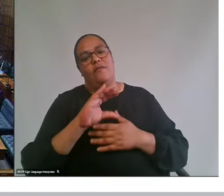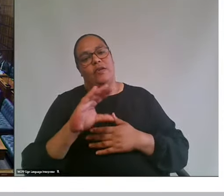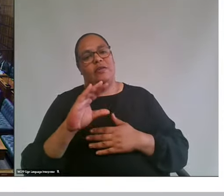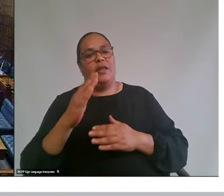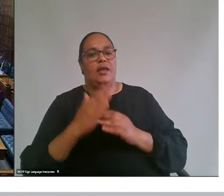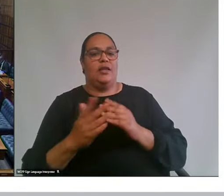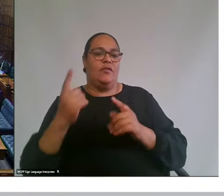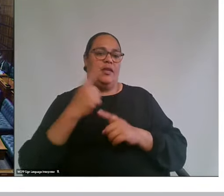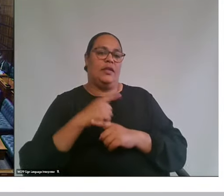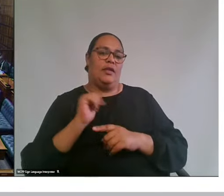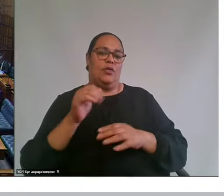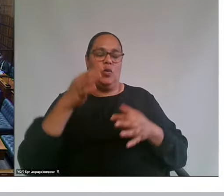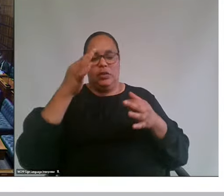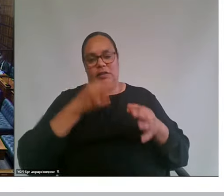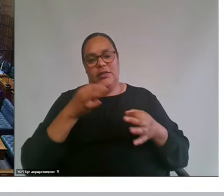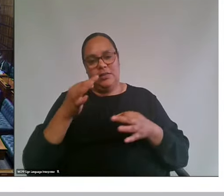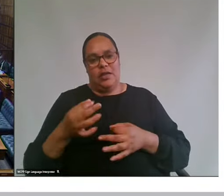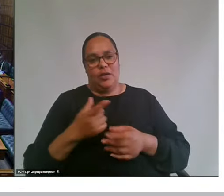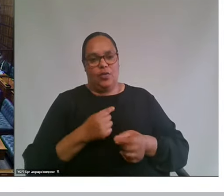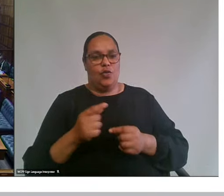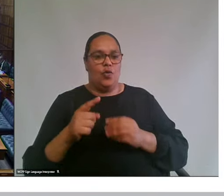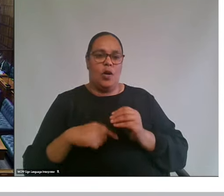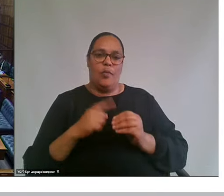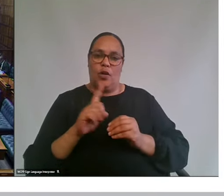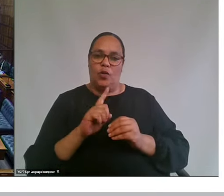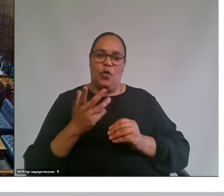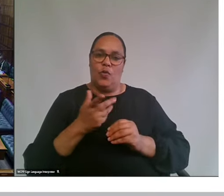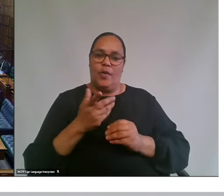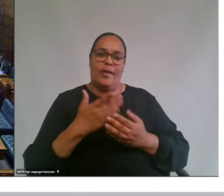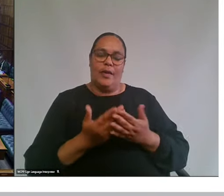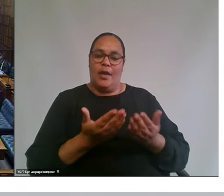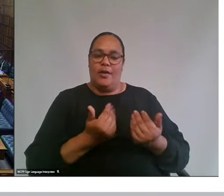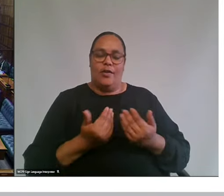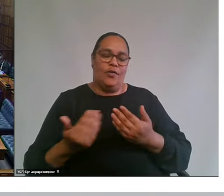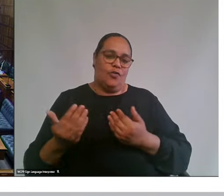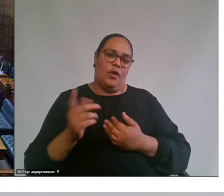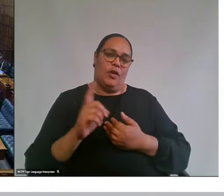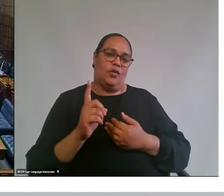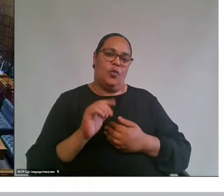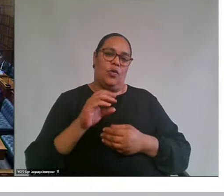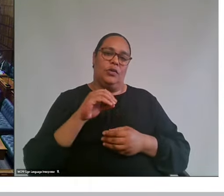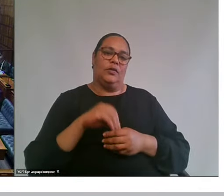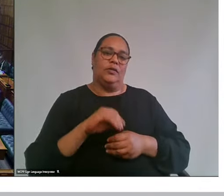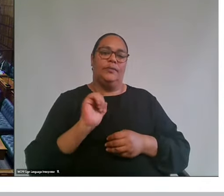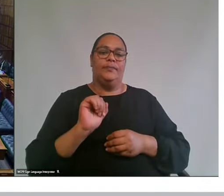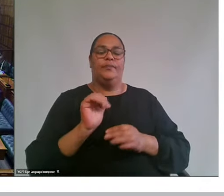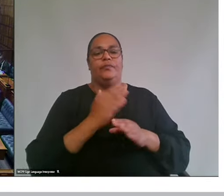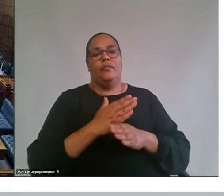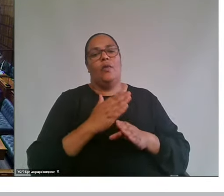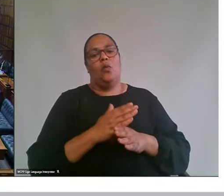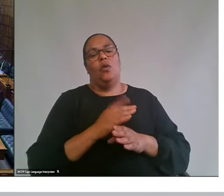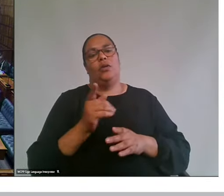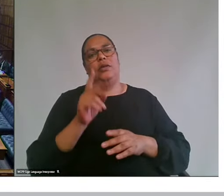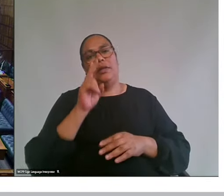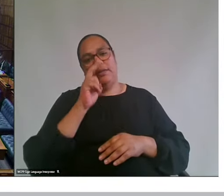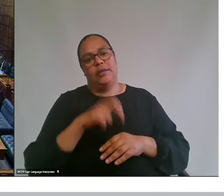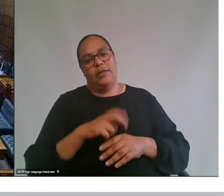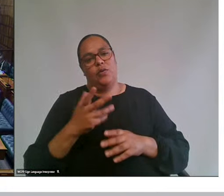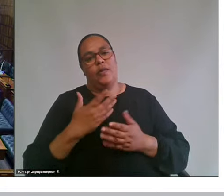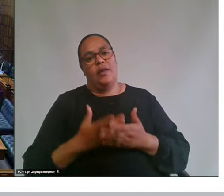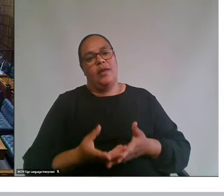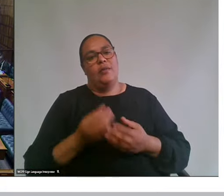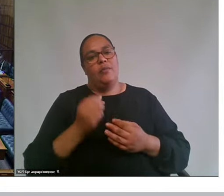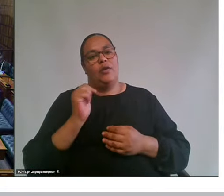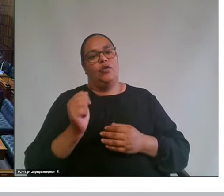the end of the day to make their decision about where they can attract um you know the the workforce that they need where they can get to